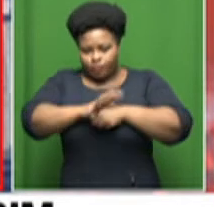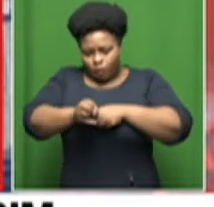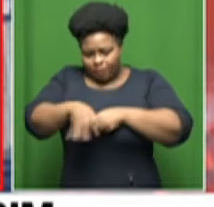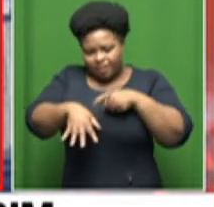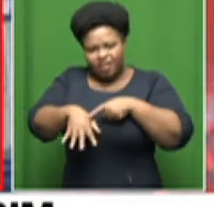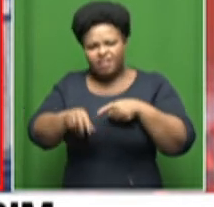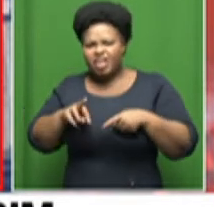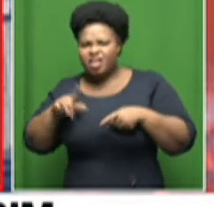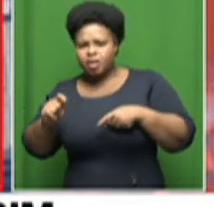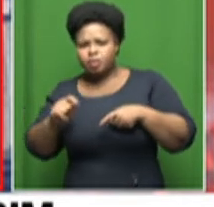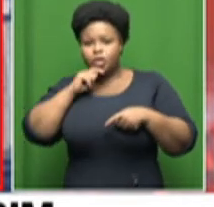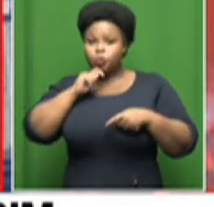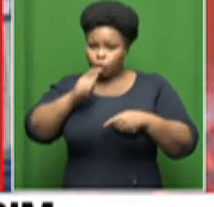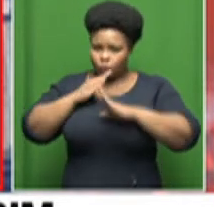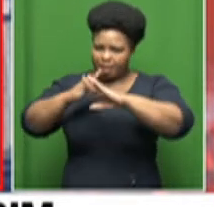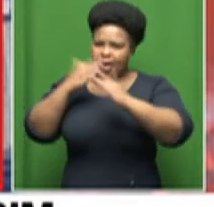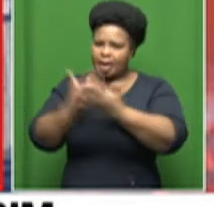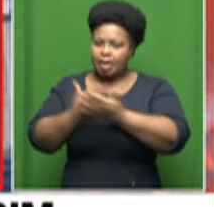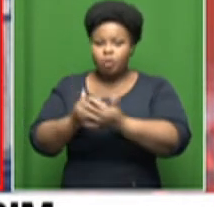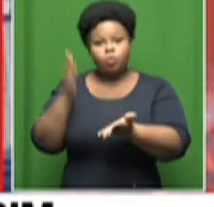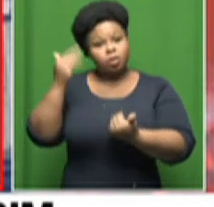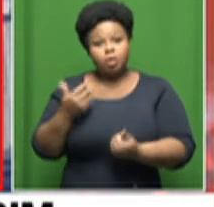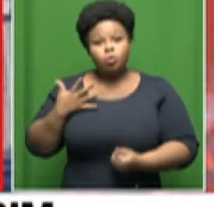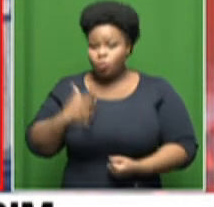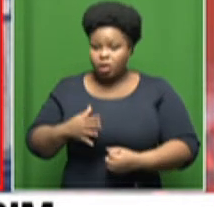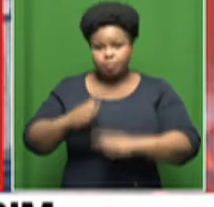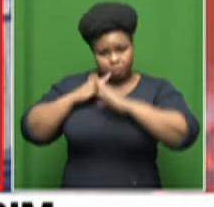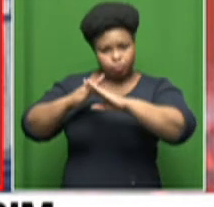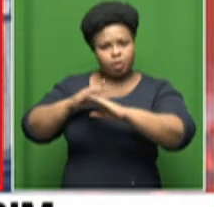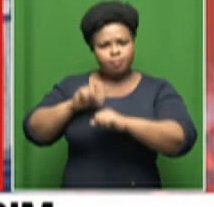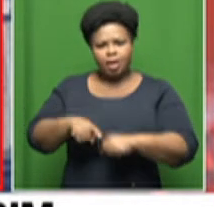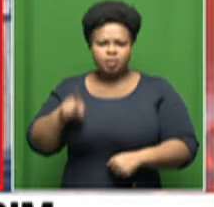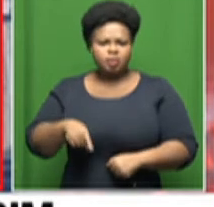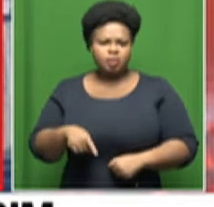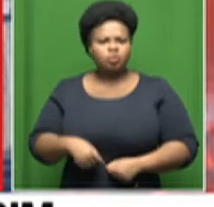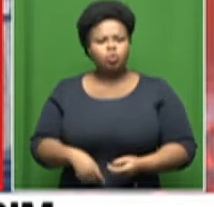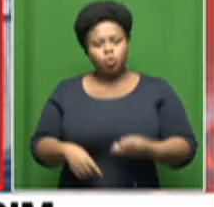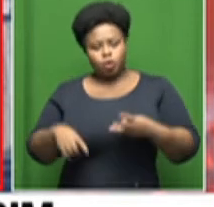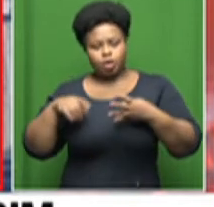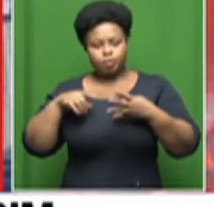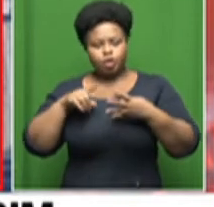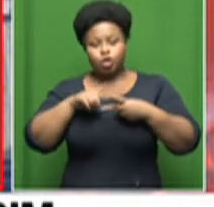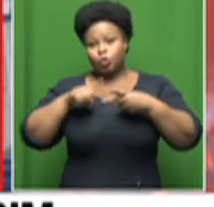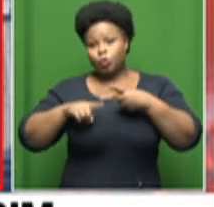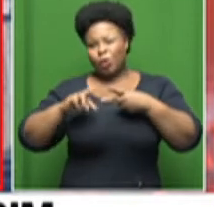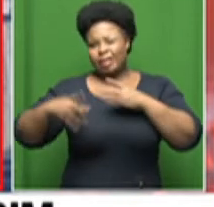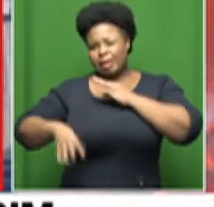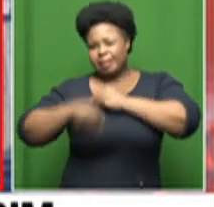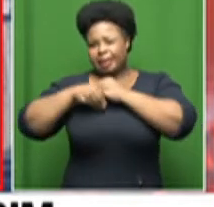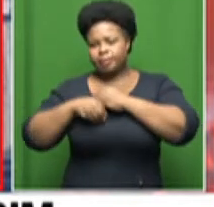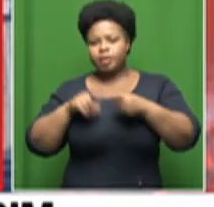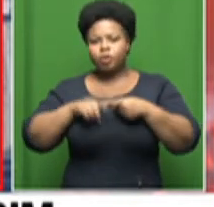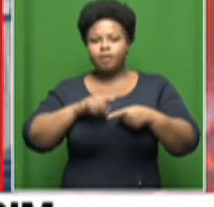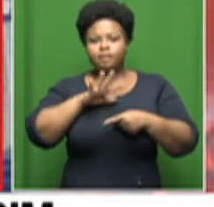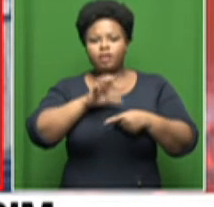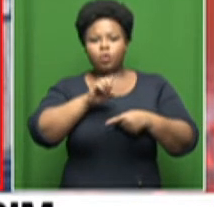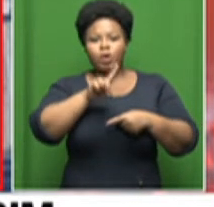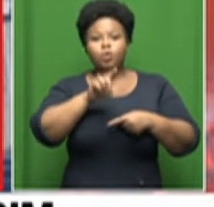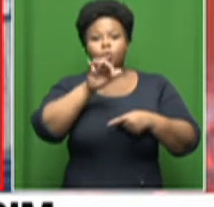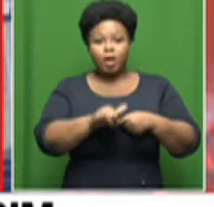against the 501Y.V2. We're expecting 2 kinds of new vaccines. The first are